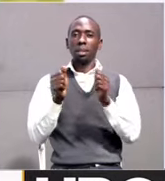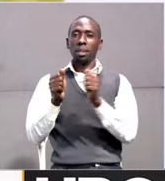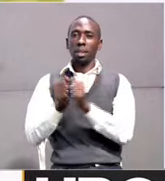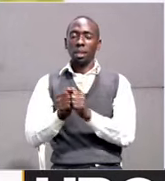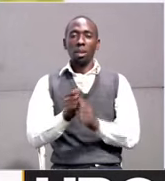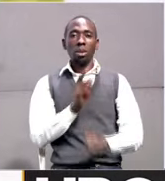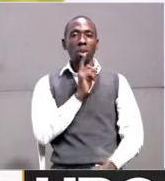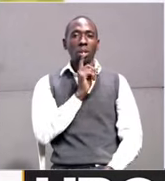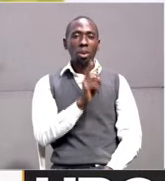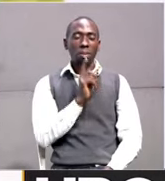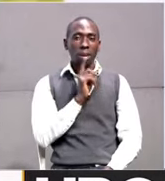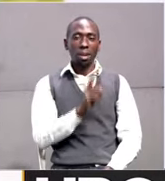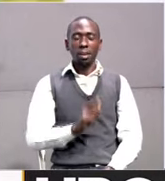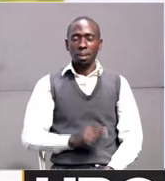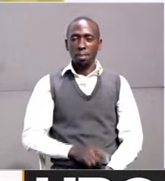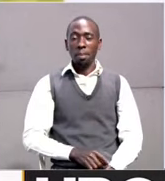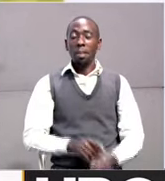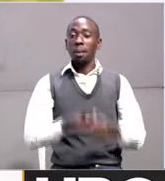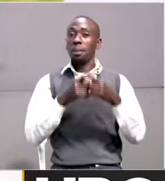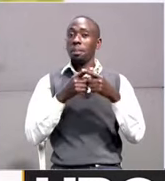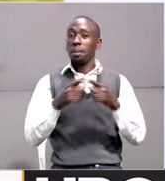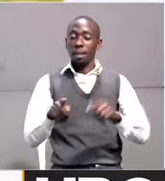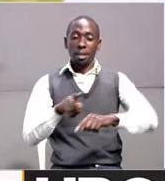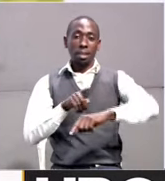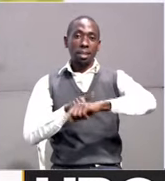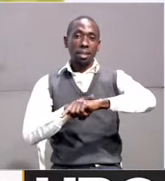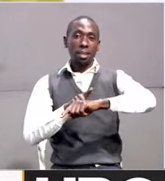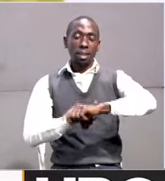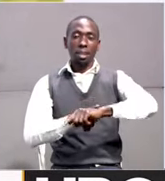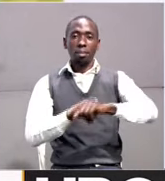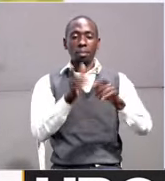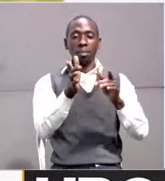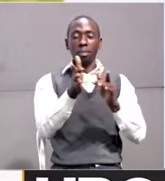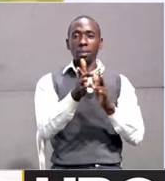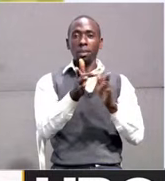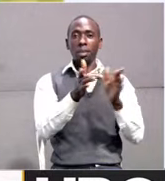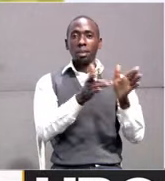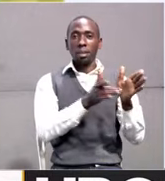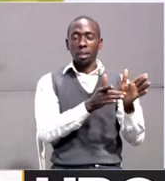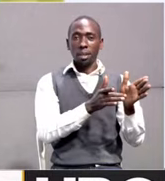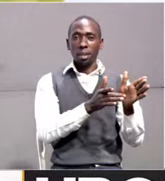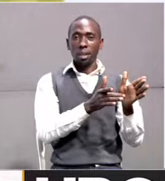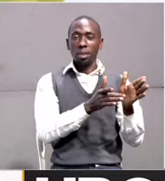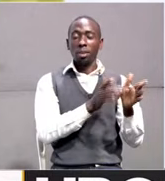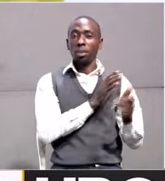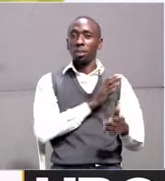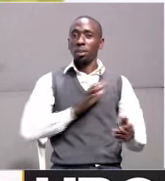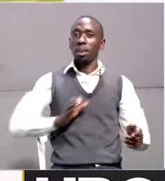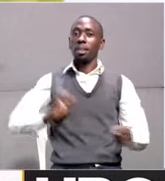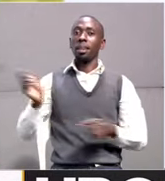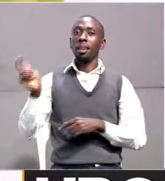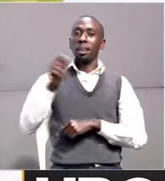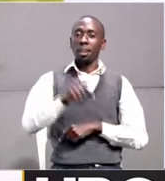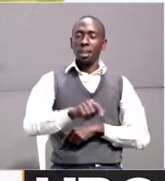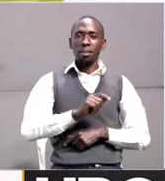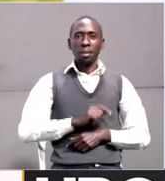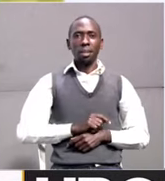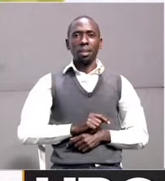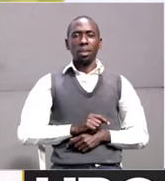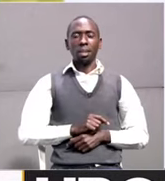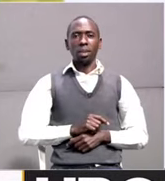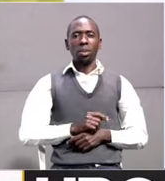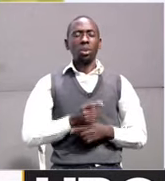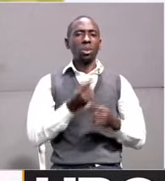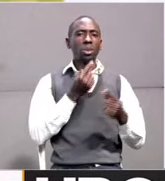But when Jesus came, I think he realized that when you talk about too many things, people don't get